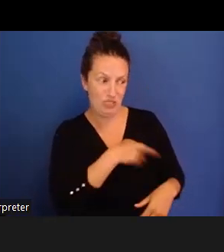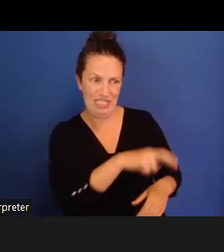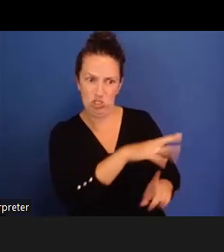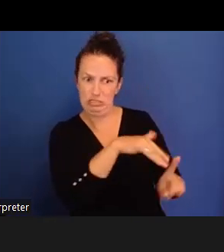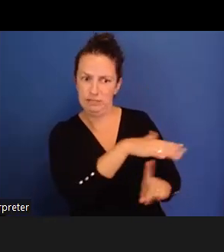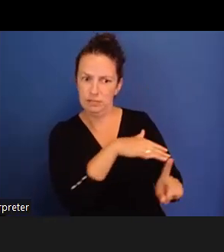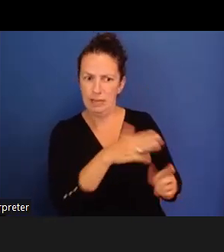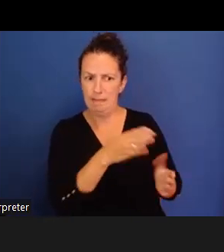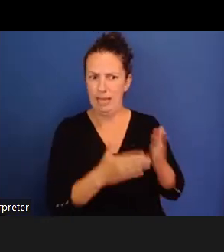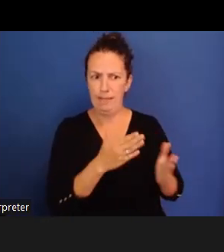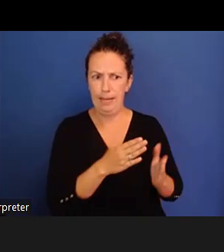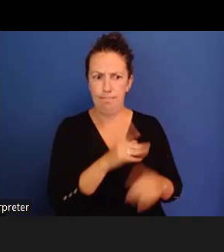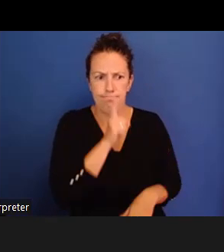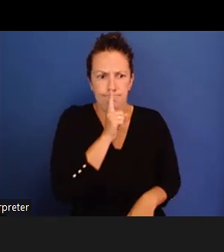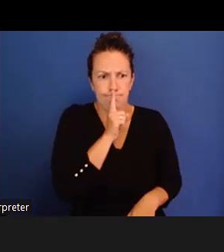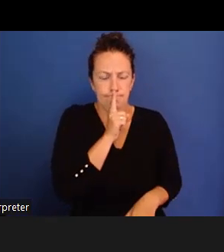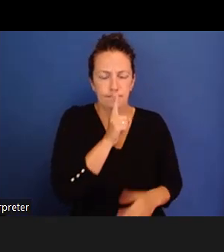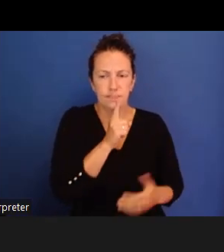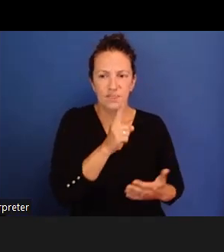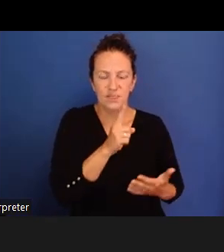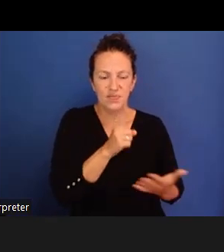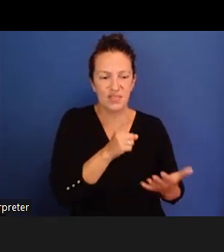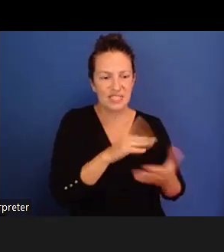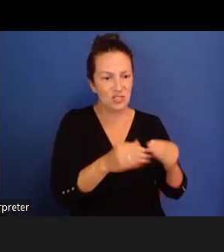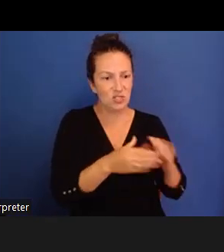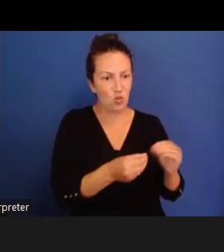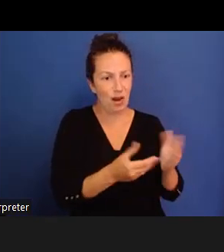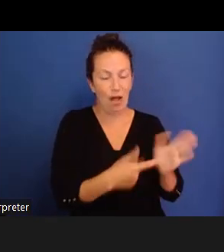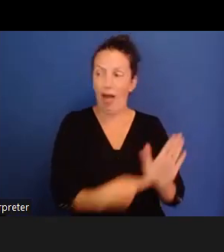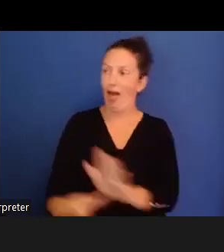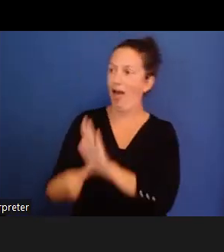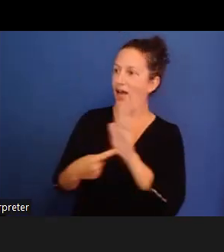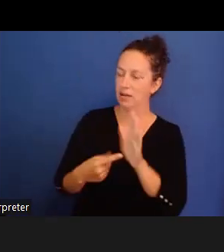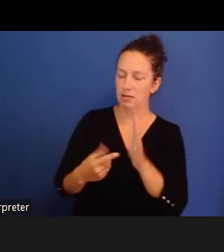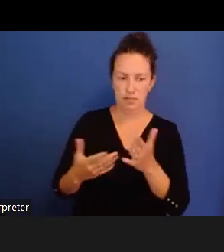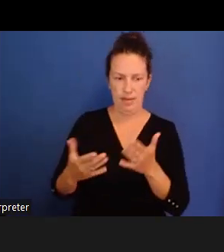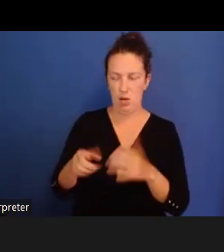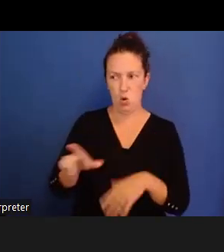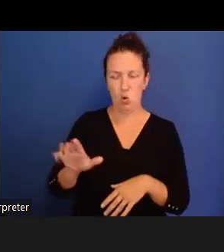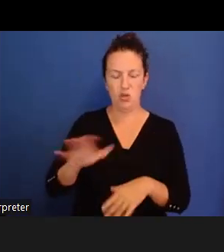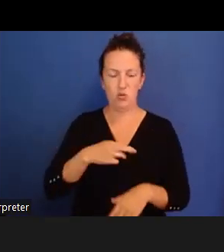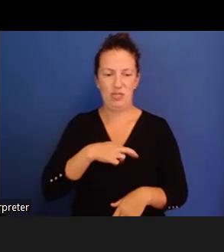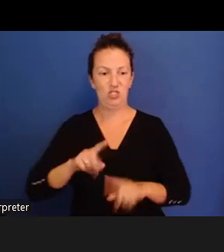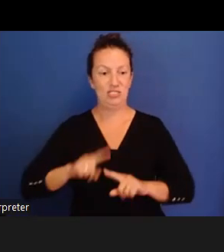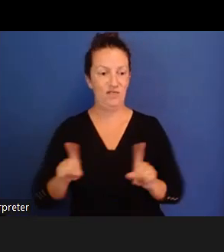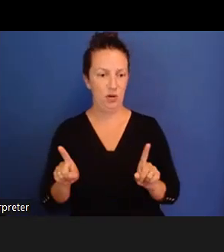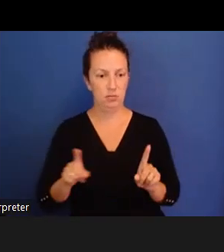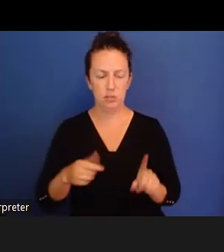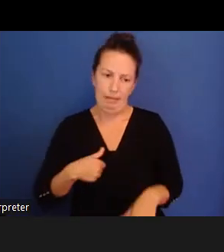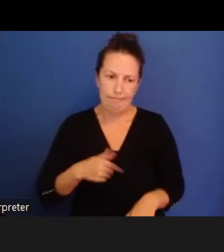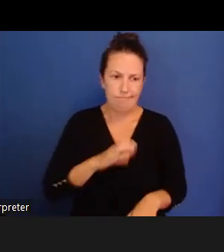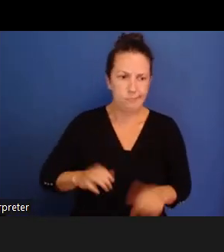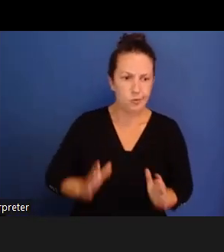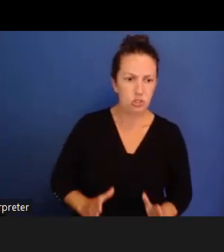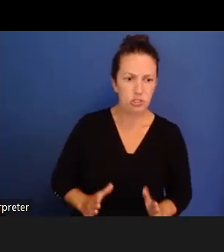to highlight because not everyone maybe shares your same religion, which for me is Christianity. So that was my question there. And then